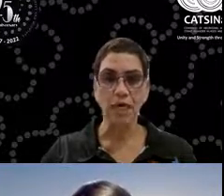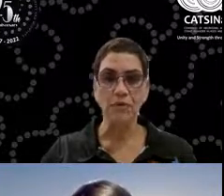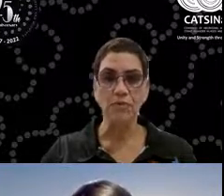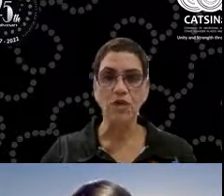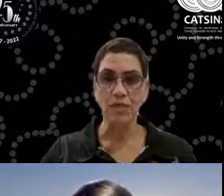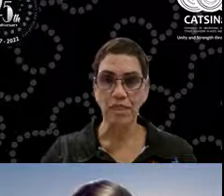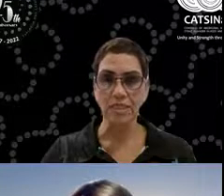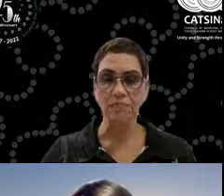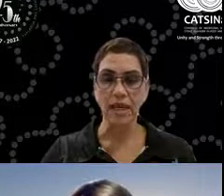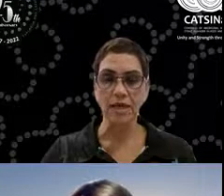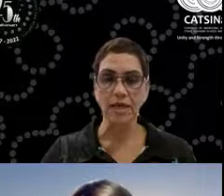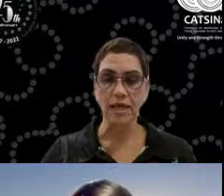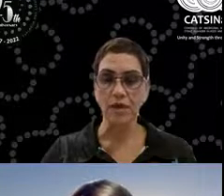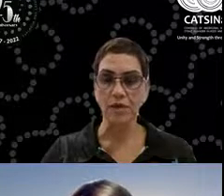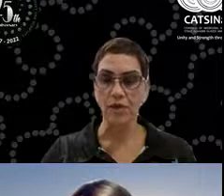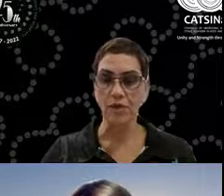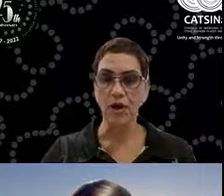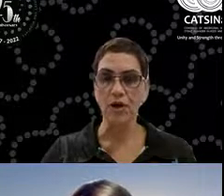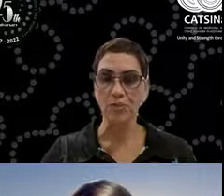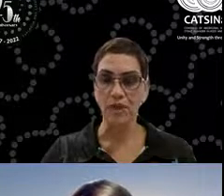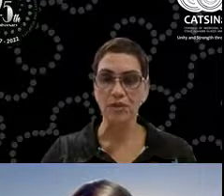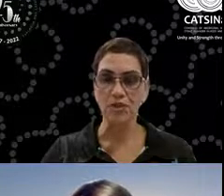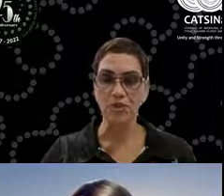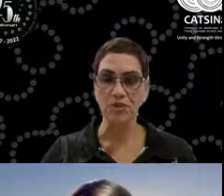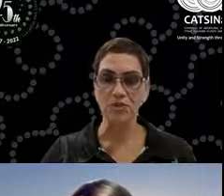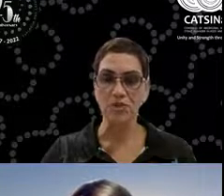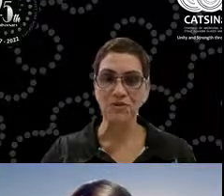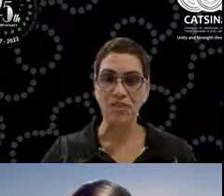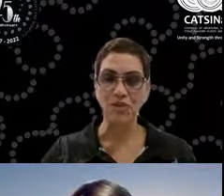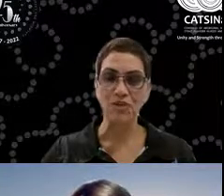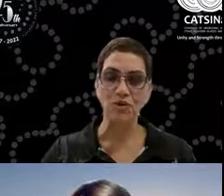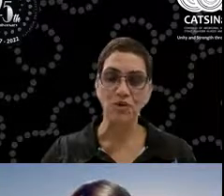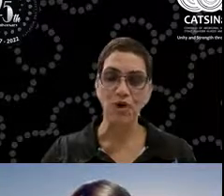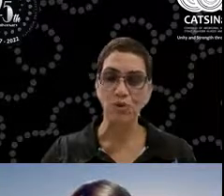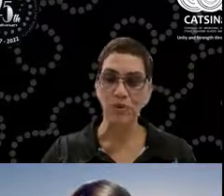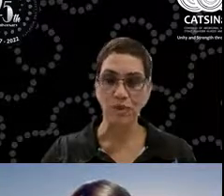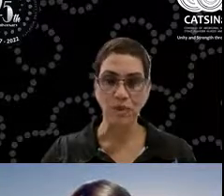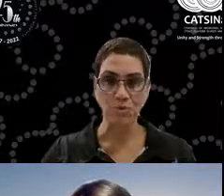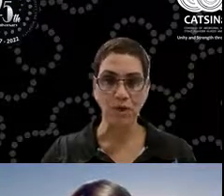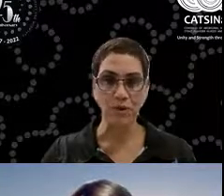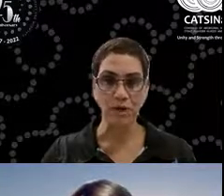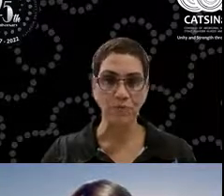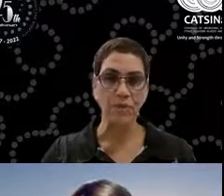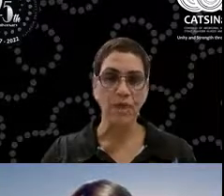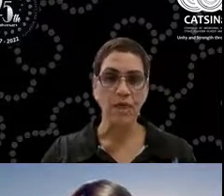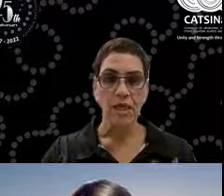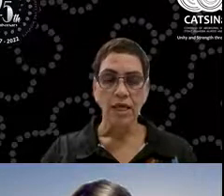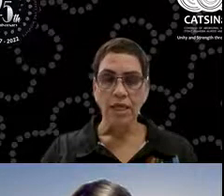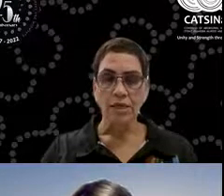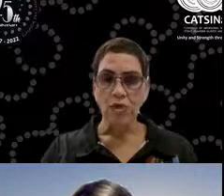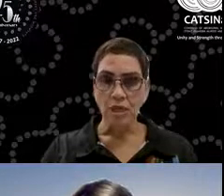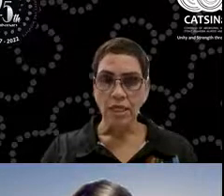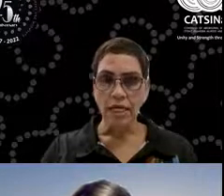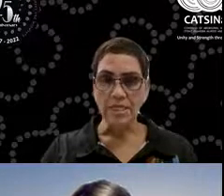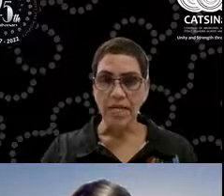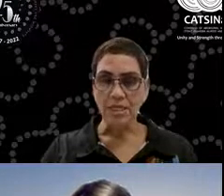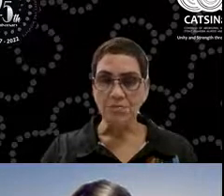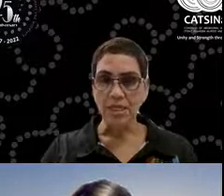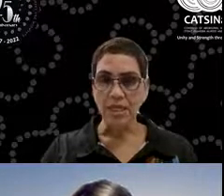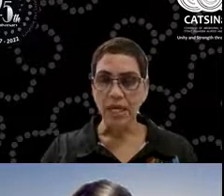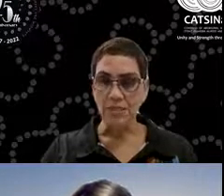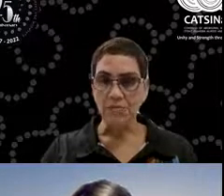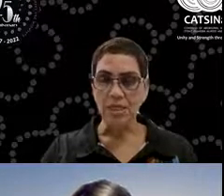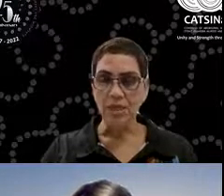some of the learnings in Mullumbimby that I hope encourages you to eventually enrol within this program. The